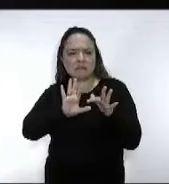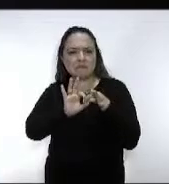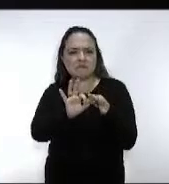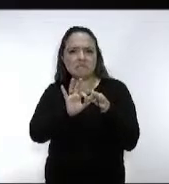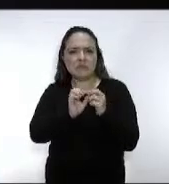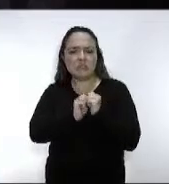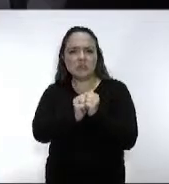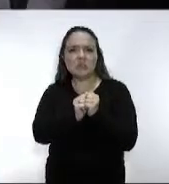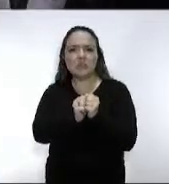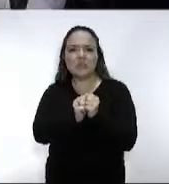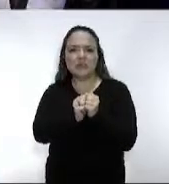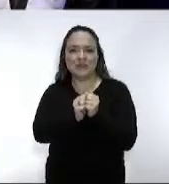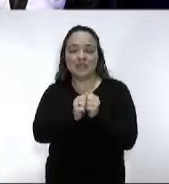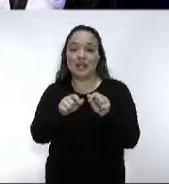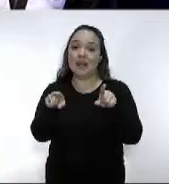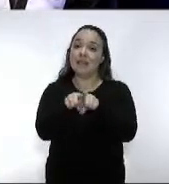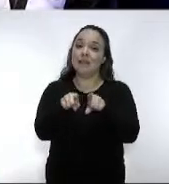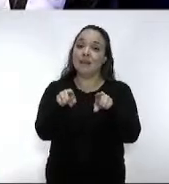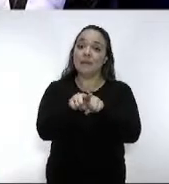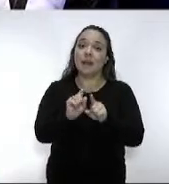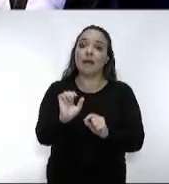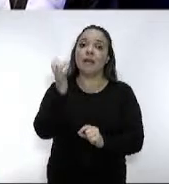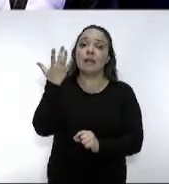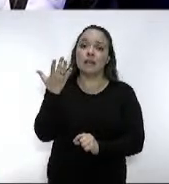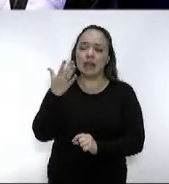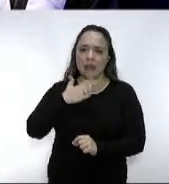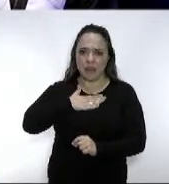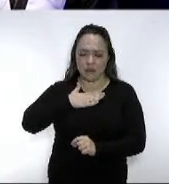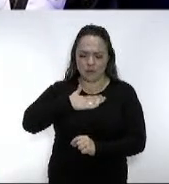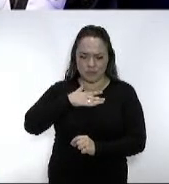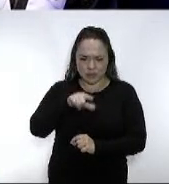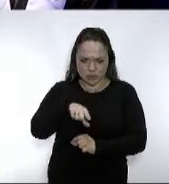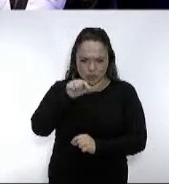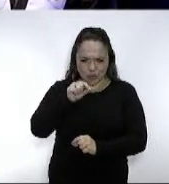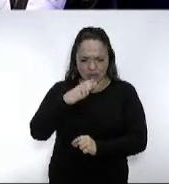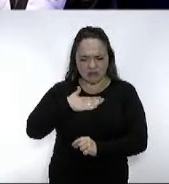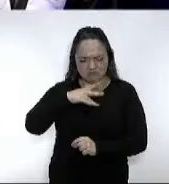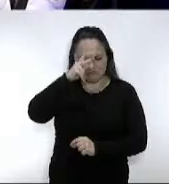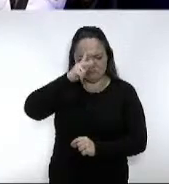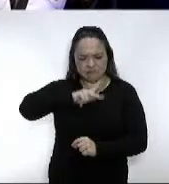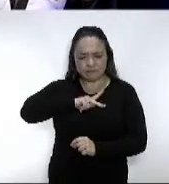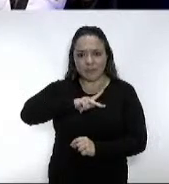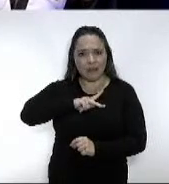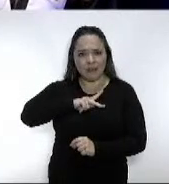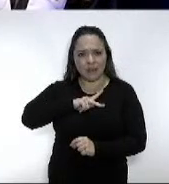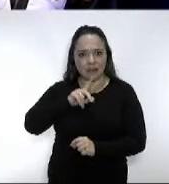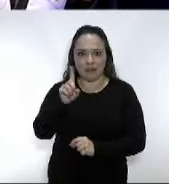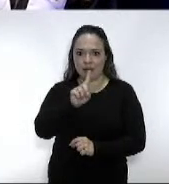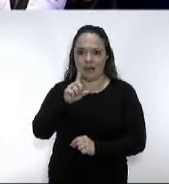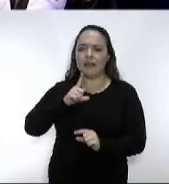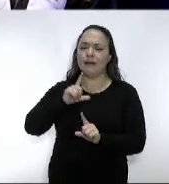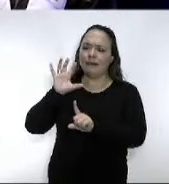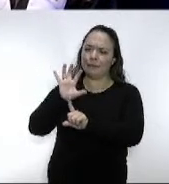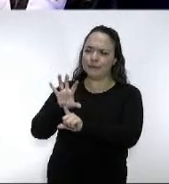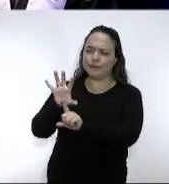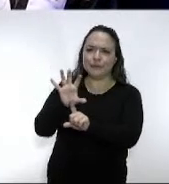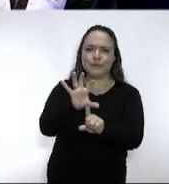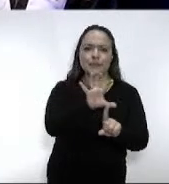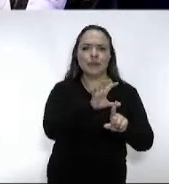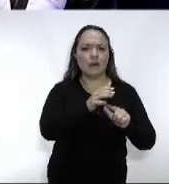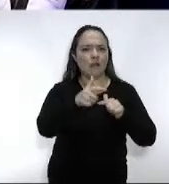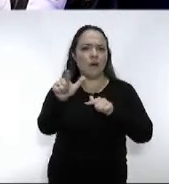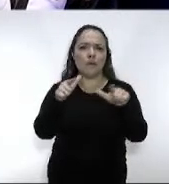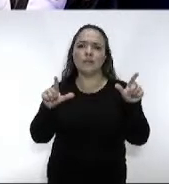has also evidenced that our choices, individual choices, impact other people